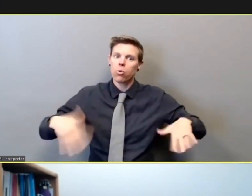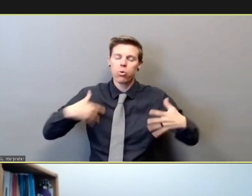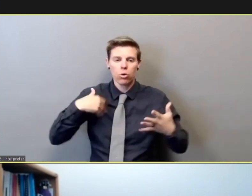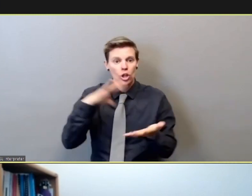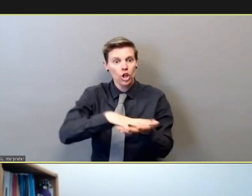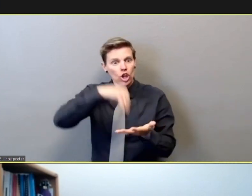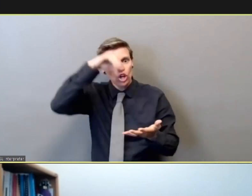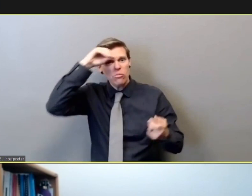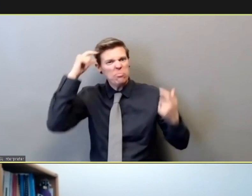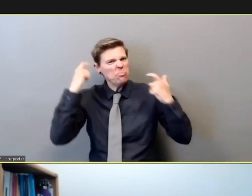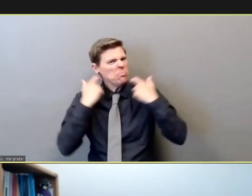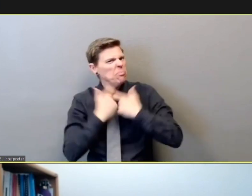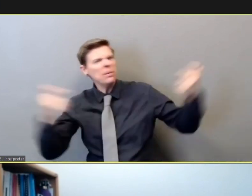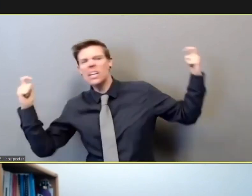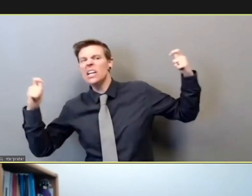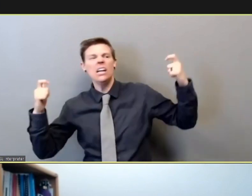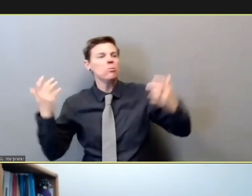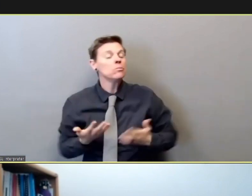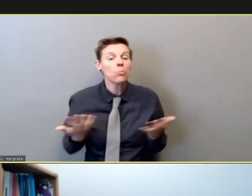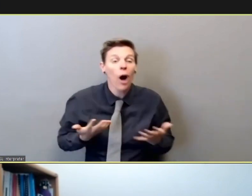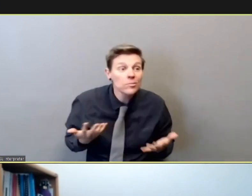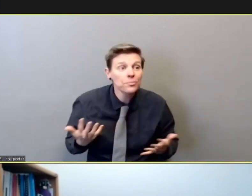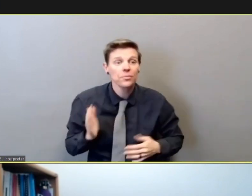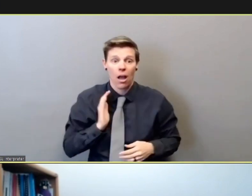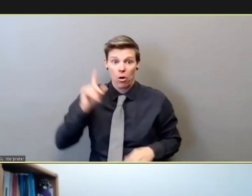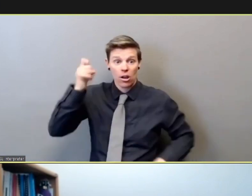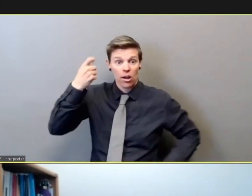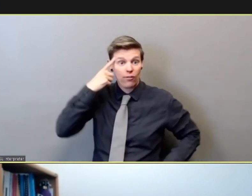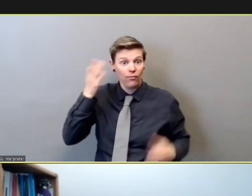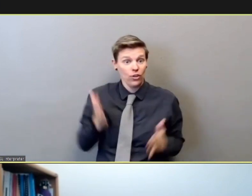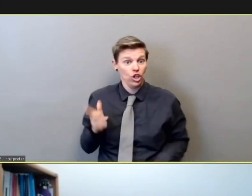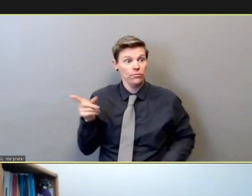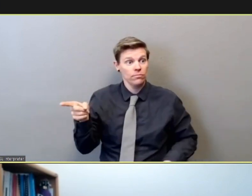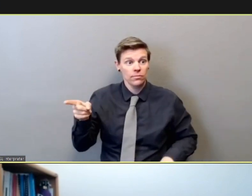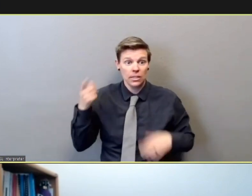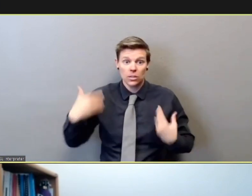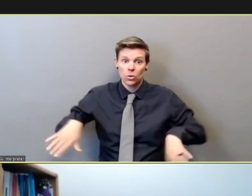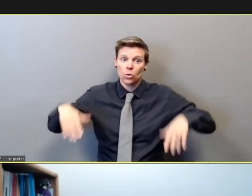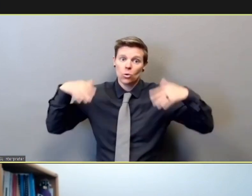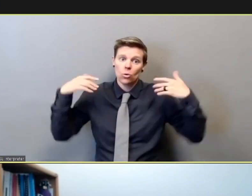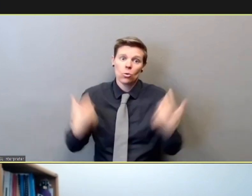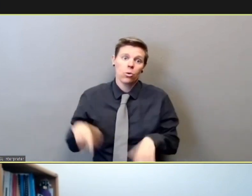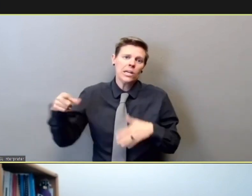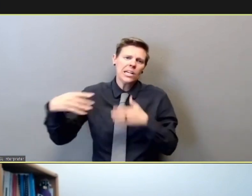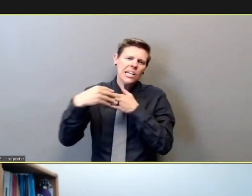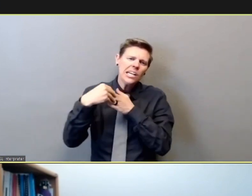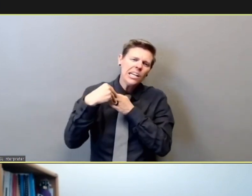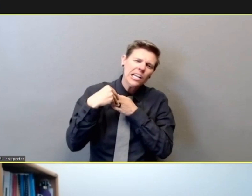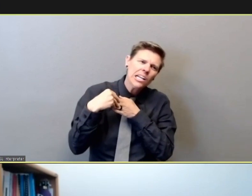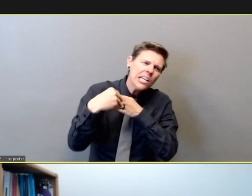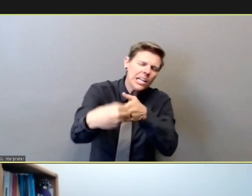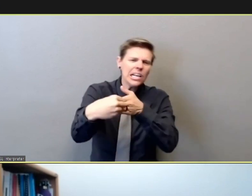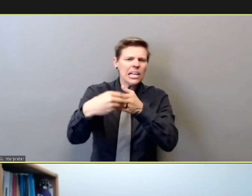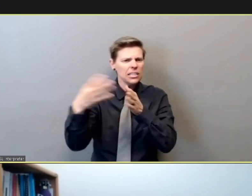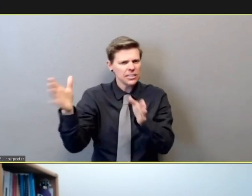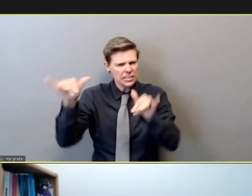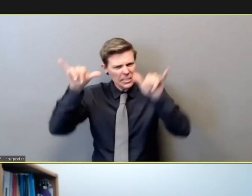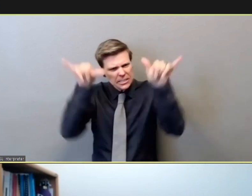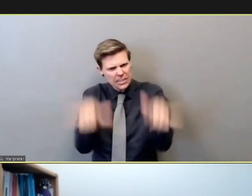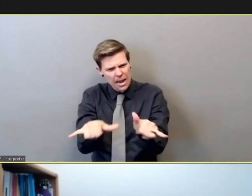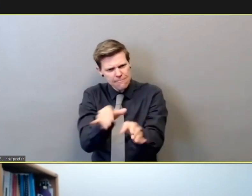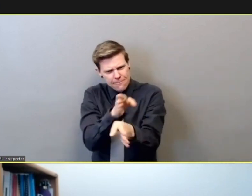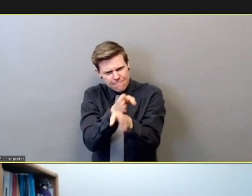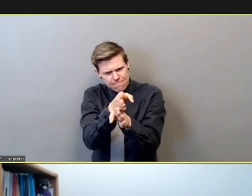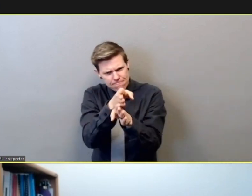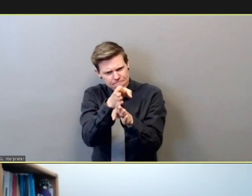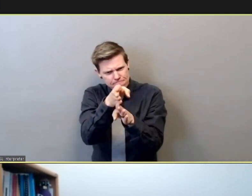leadership of our governor and pushing us very, very consistently to get data, to use data, to have data,